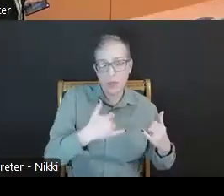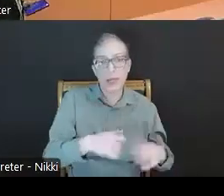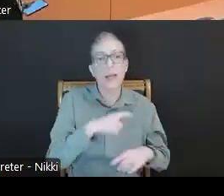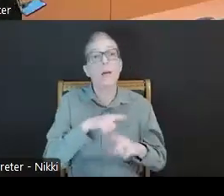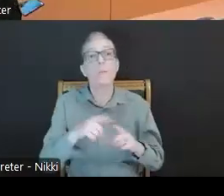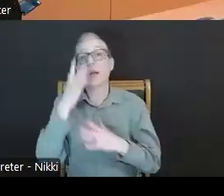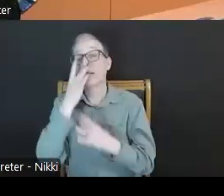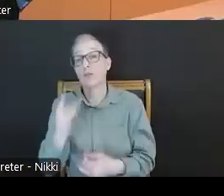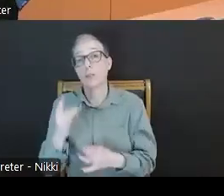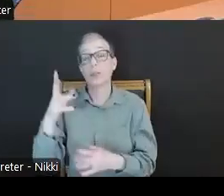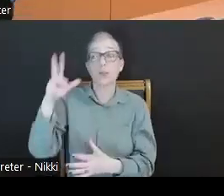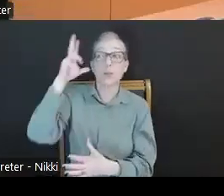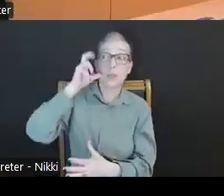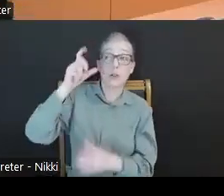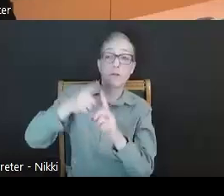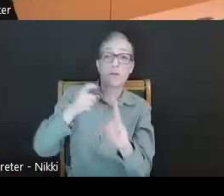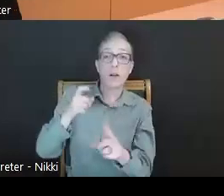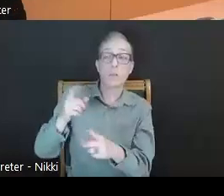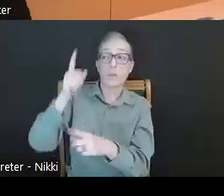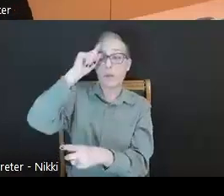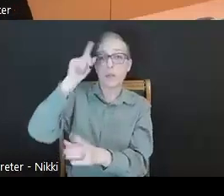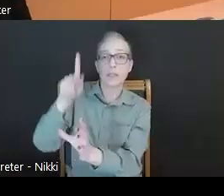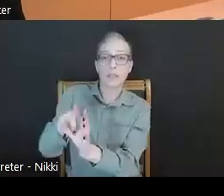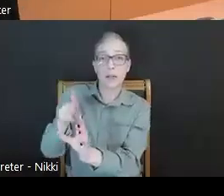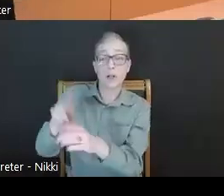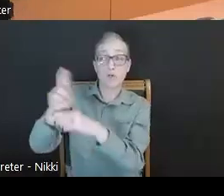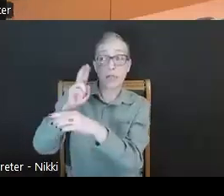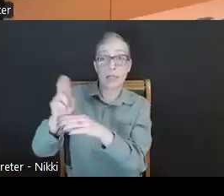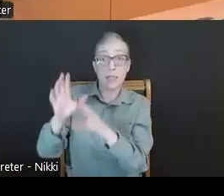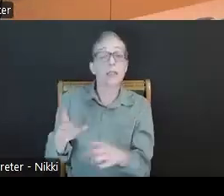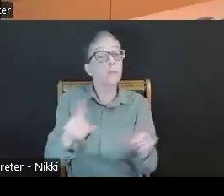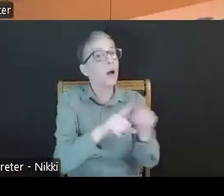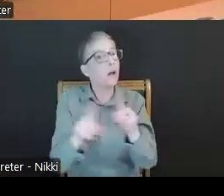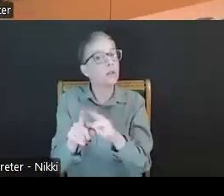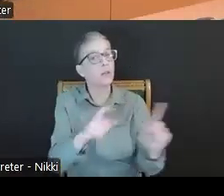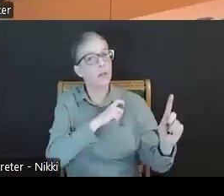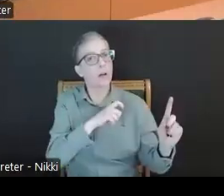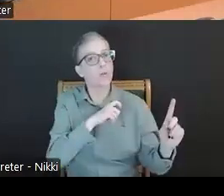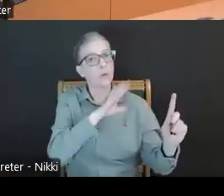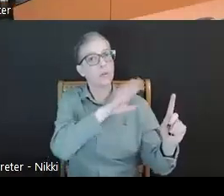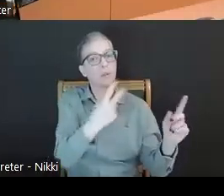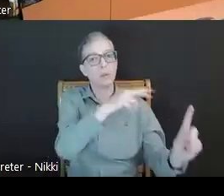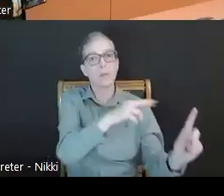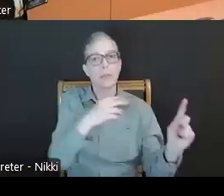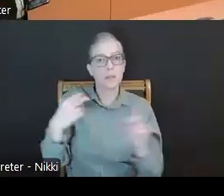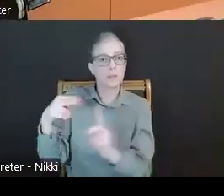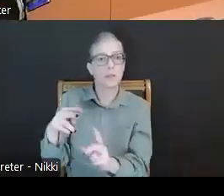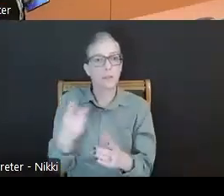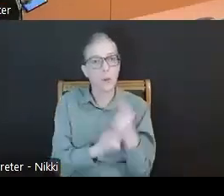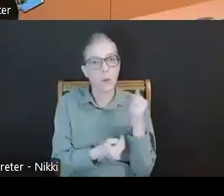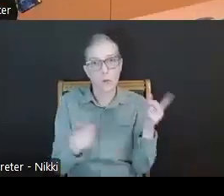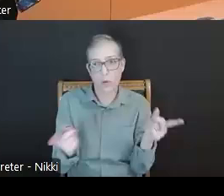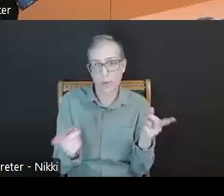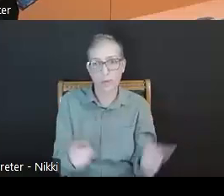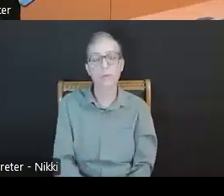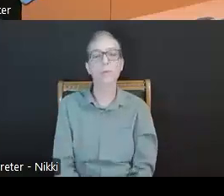psychiatry residents, but also direct feedback from the law enforcement officer perspective as well. And I think the